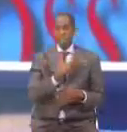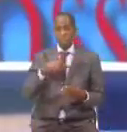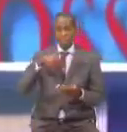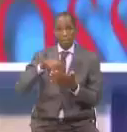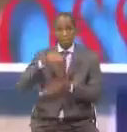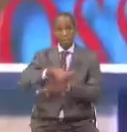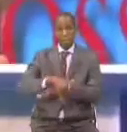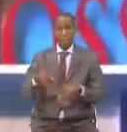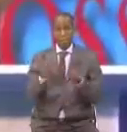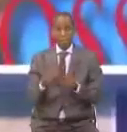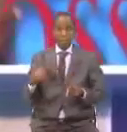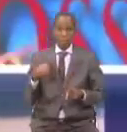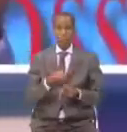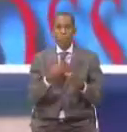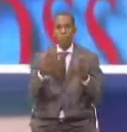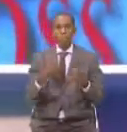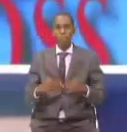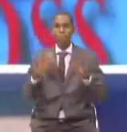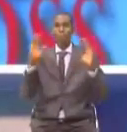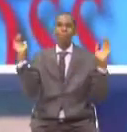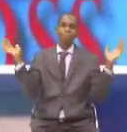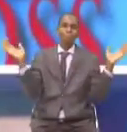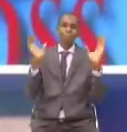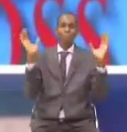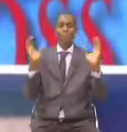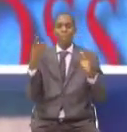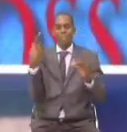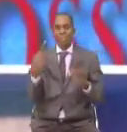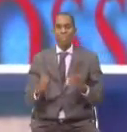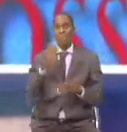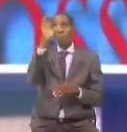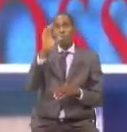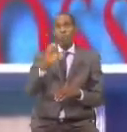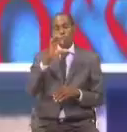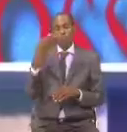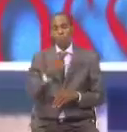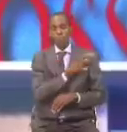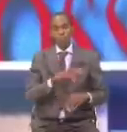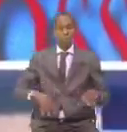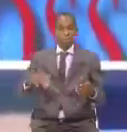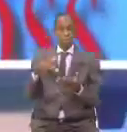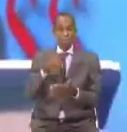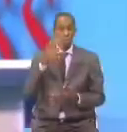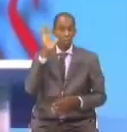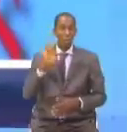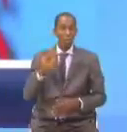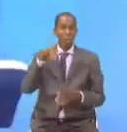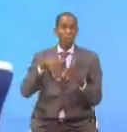come, celebrating the cross of Christ again, you find that the name of